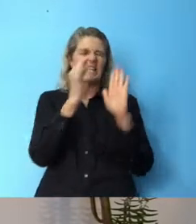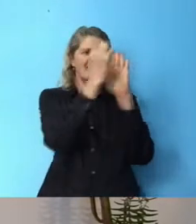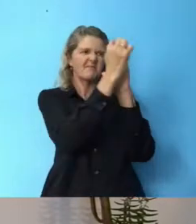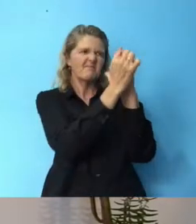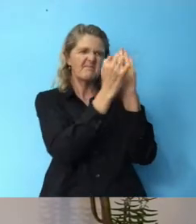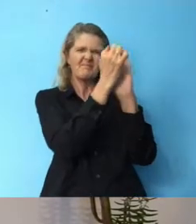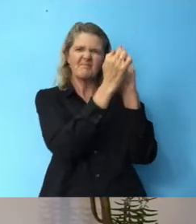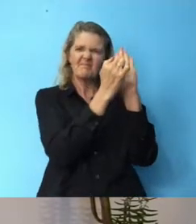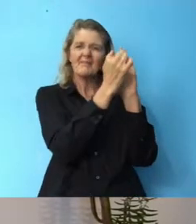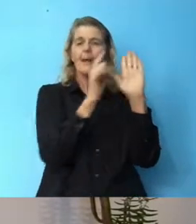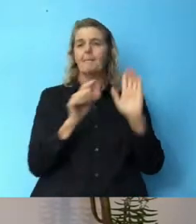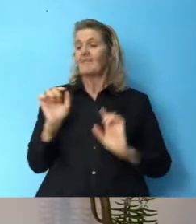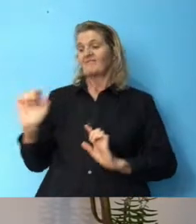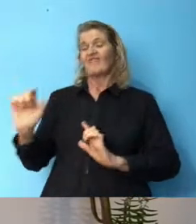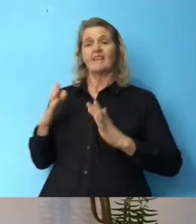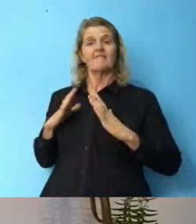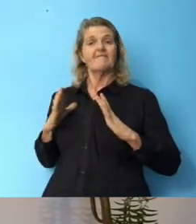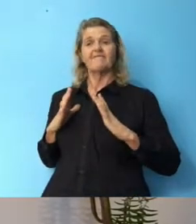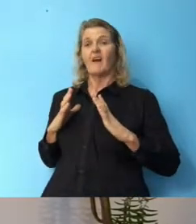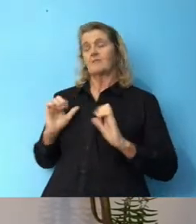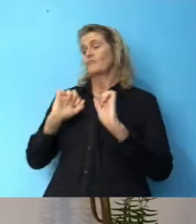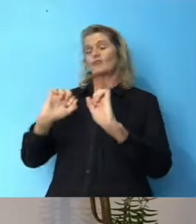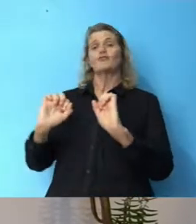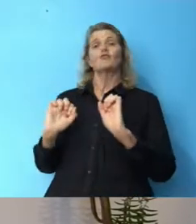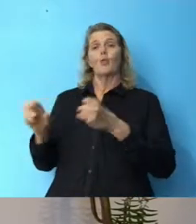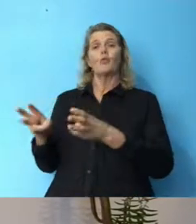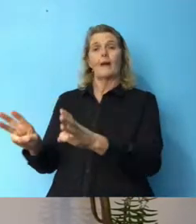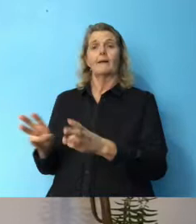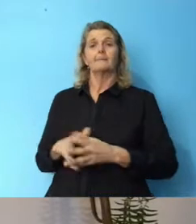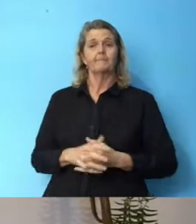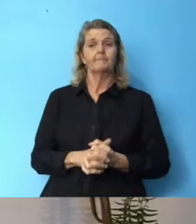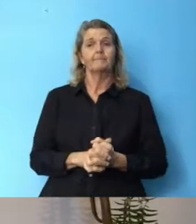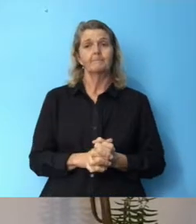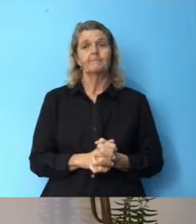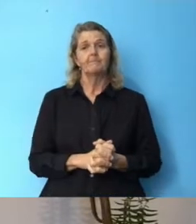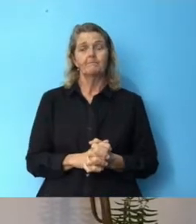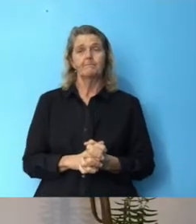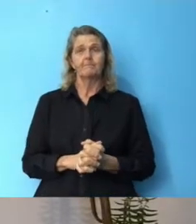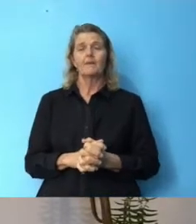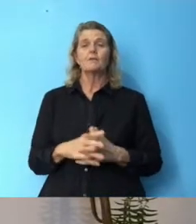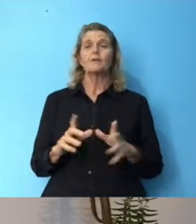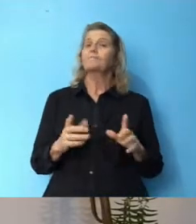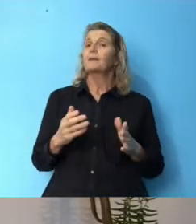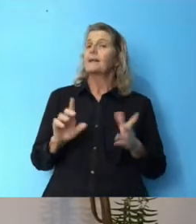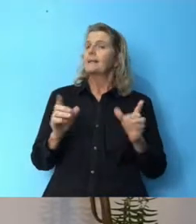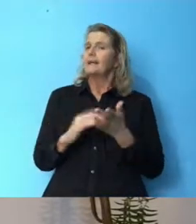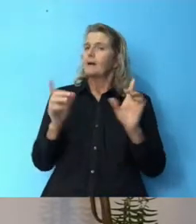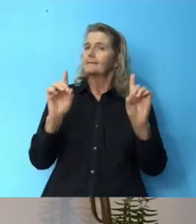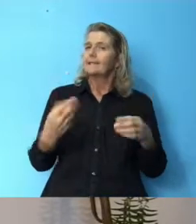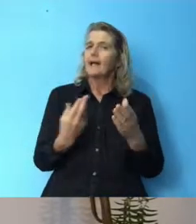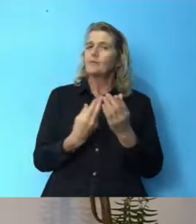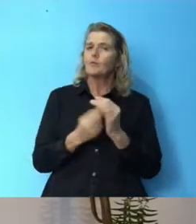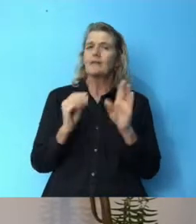just do it how you do it. But yeah, that's what we're going to work with today. I've already put a bit of blue on,